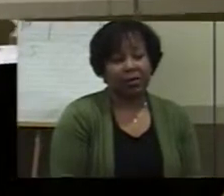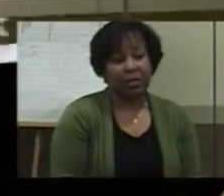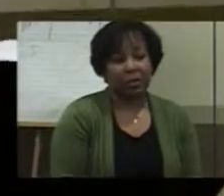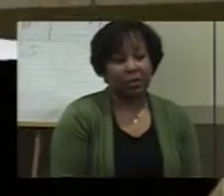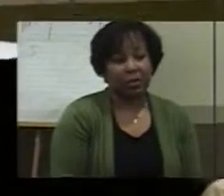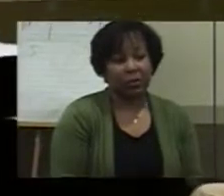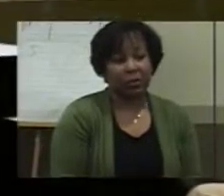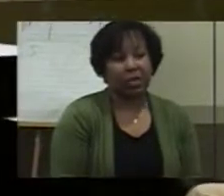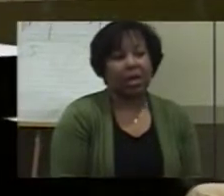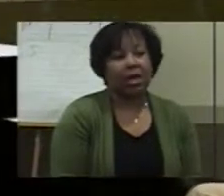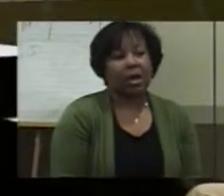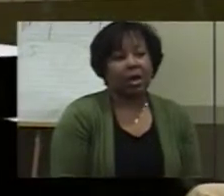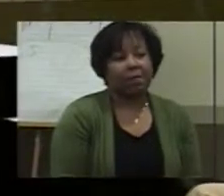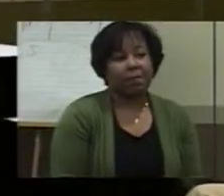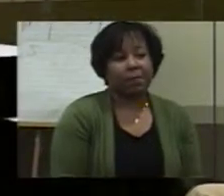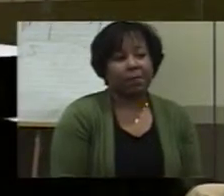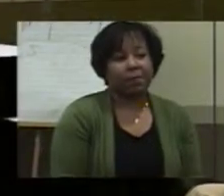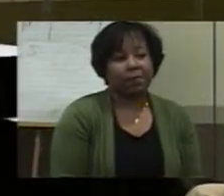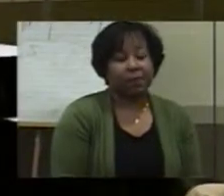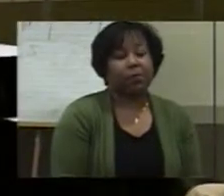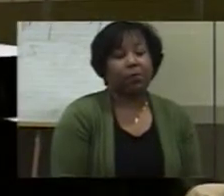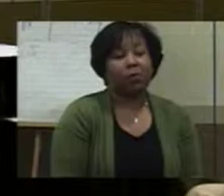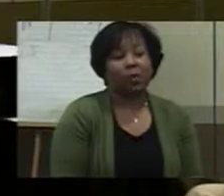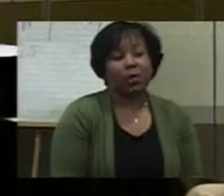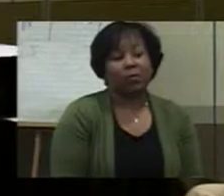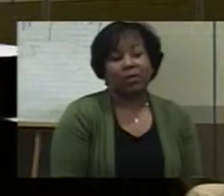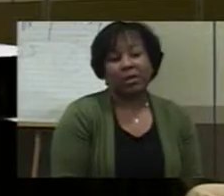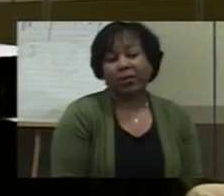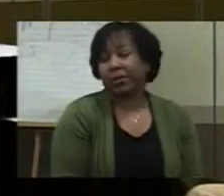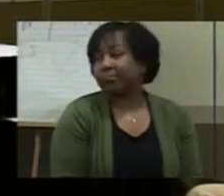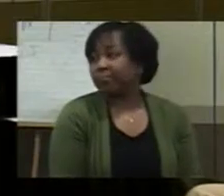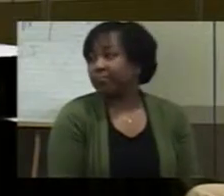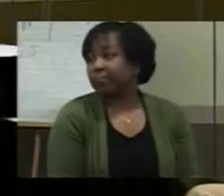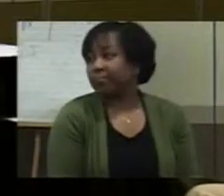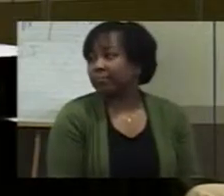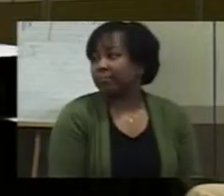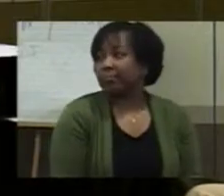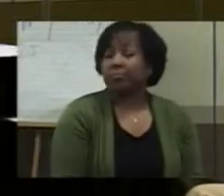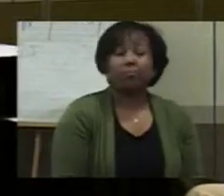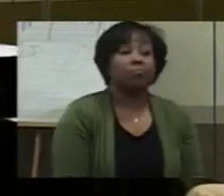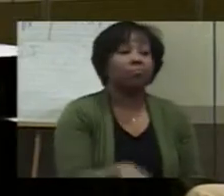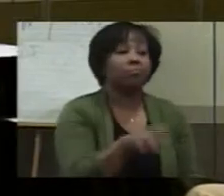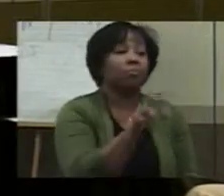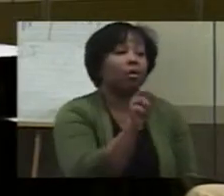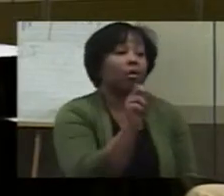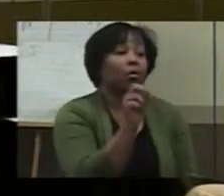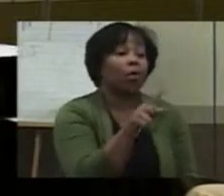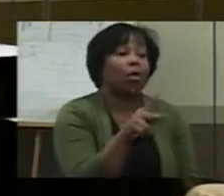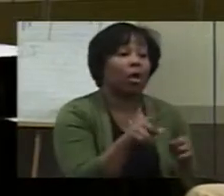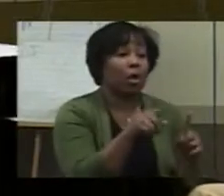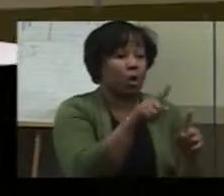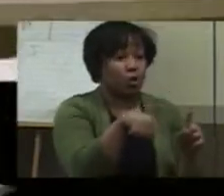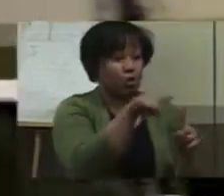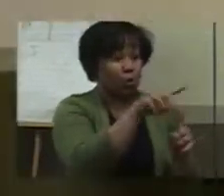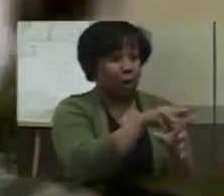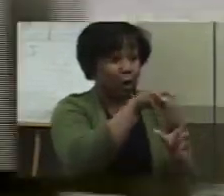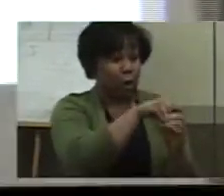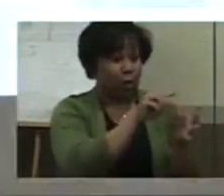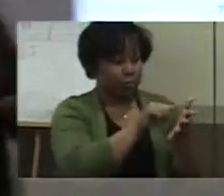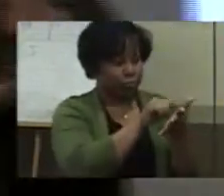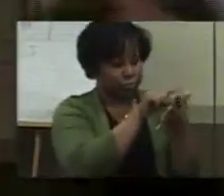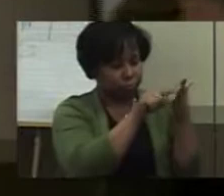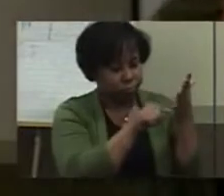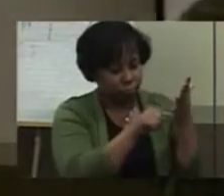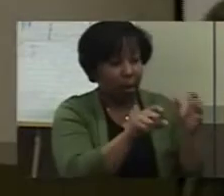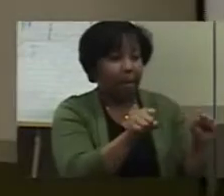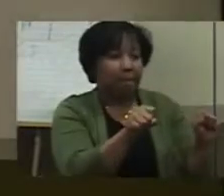maybe there are self-esteem issues, fearful of what others think of her. Okay, so you included a lot